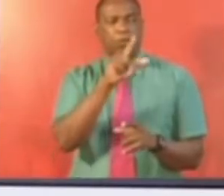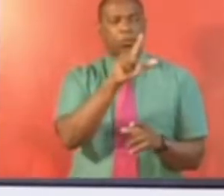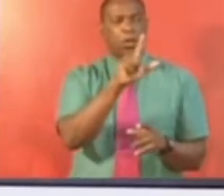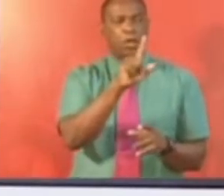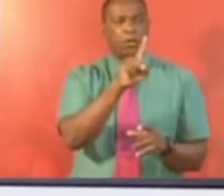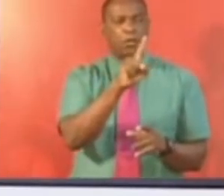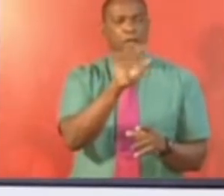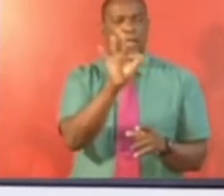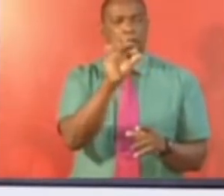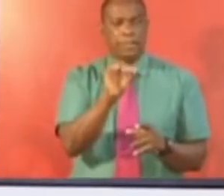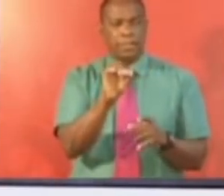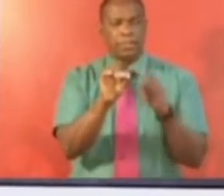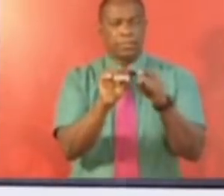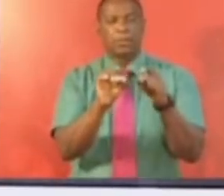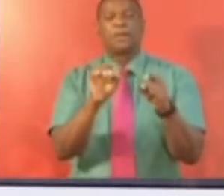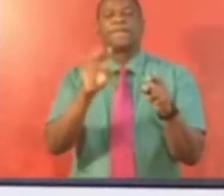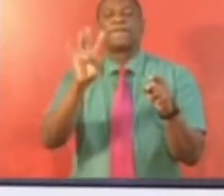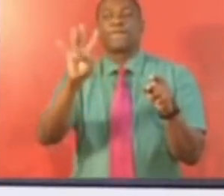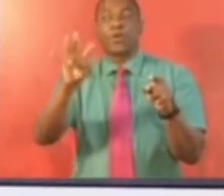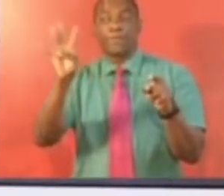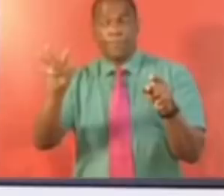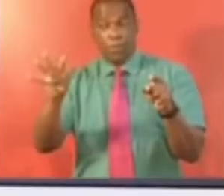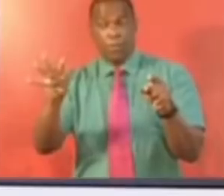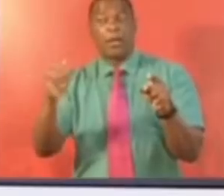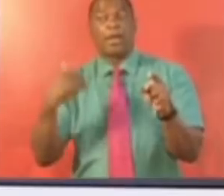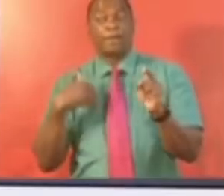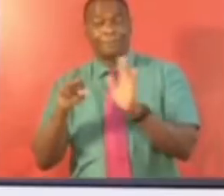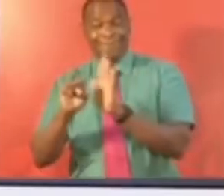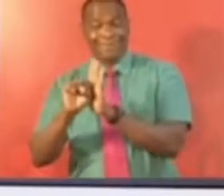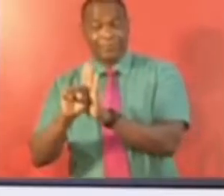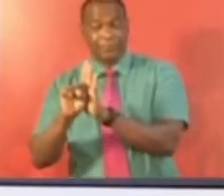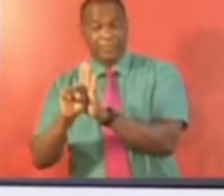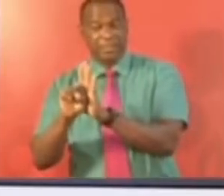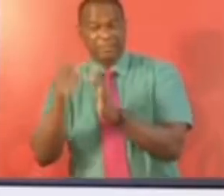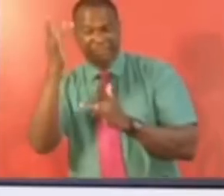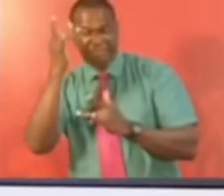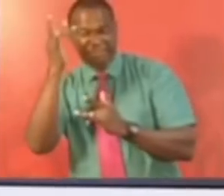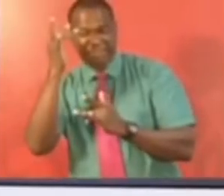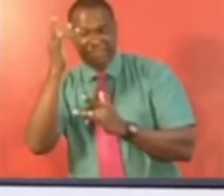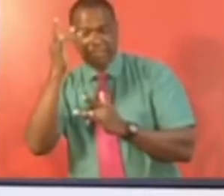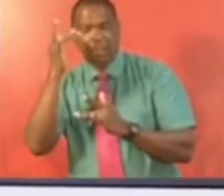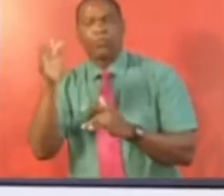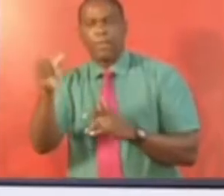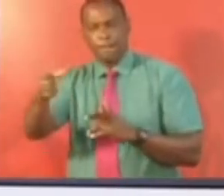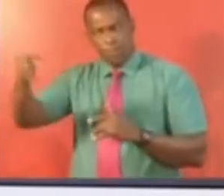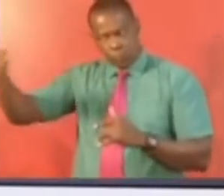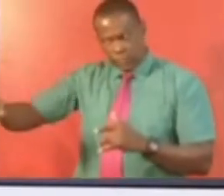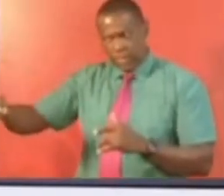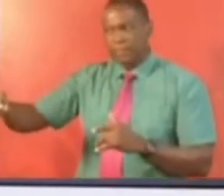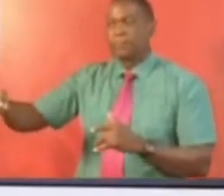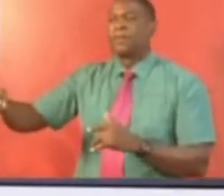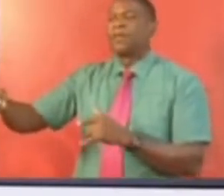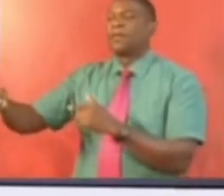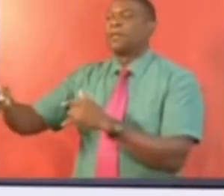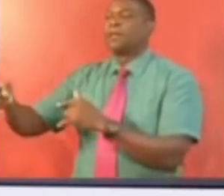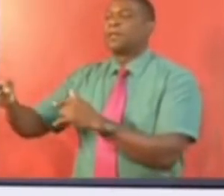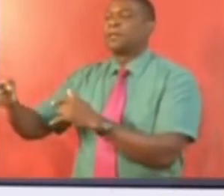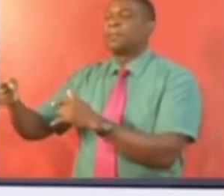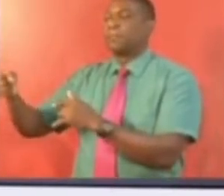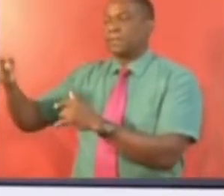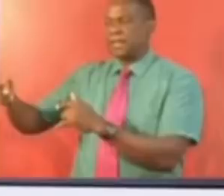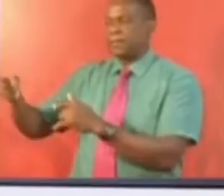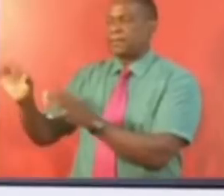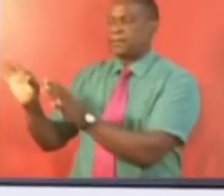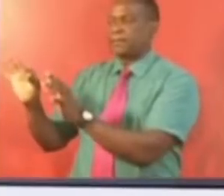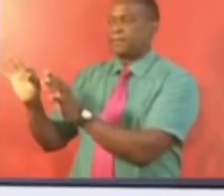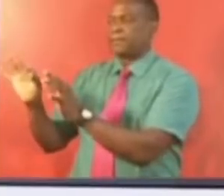43 persons presented with symptoms. They were immediately taken out of that particular facility and moved to Freedom Hall. They had